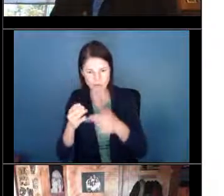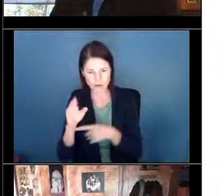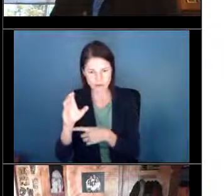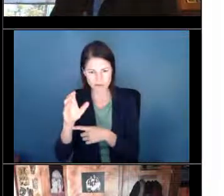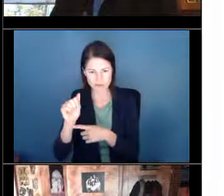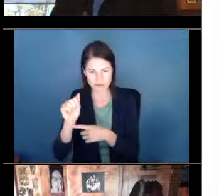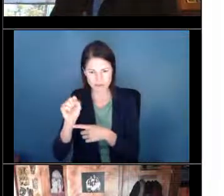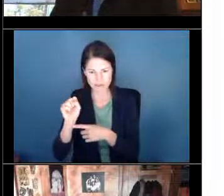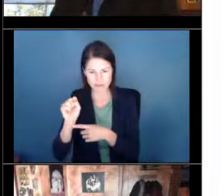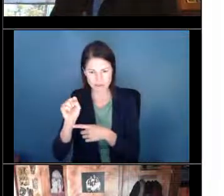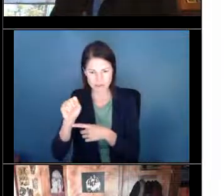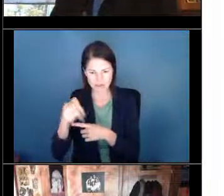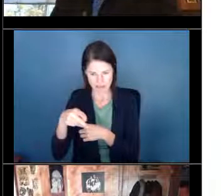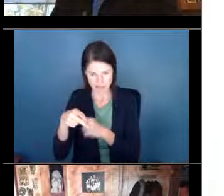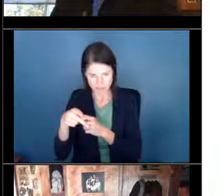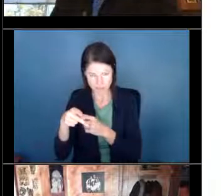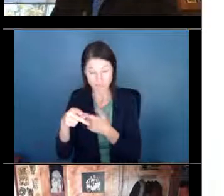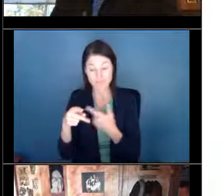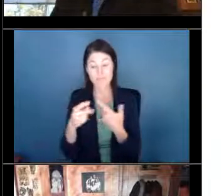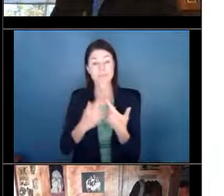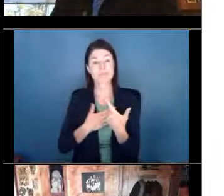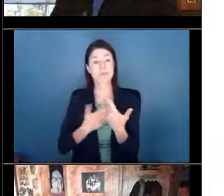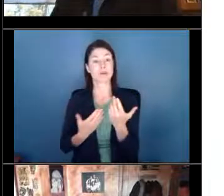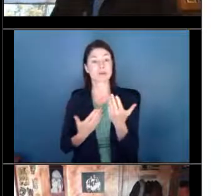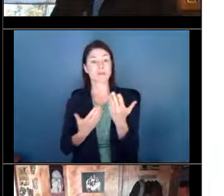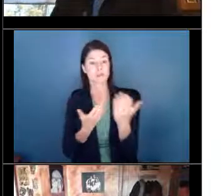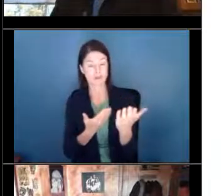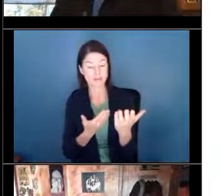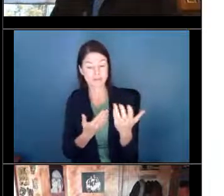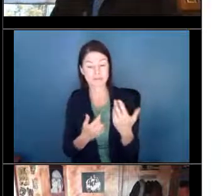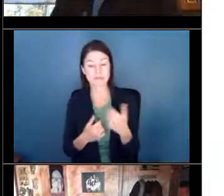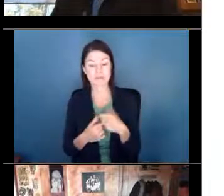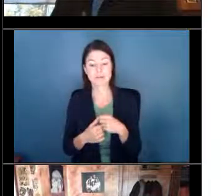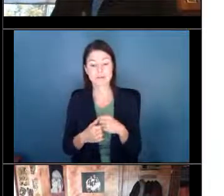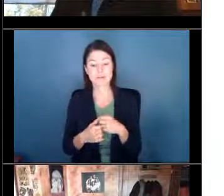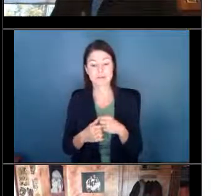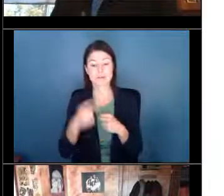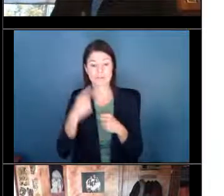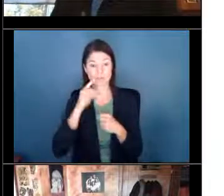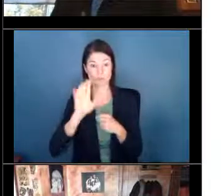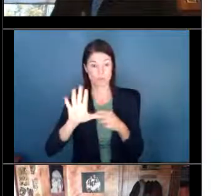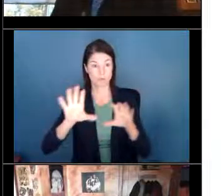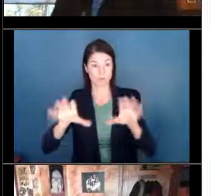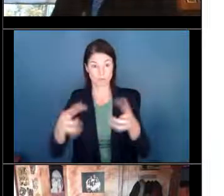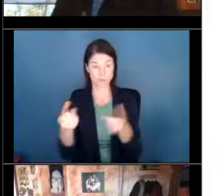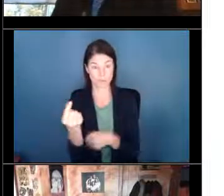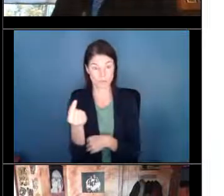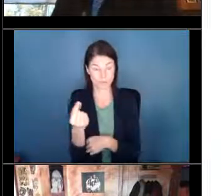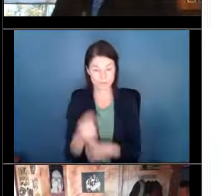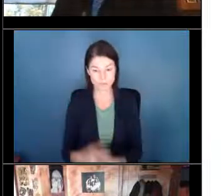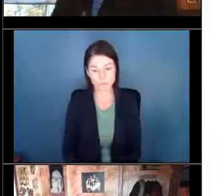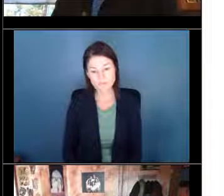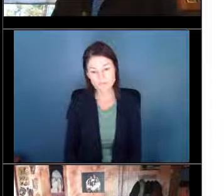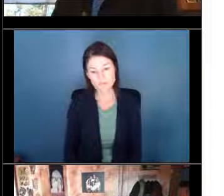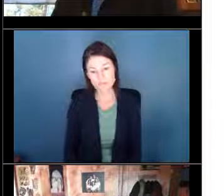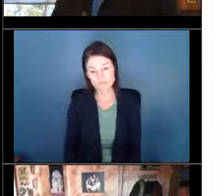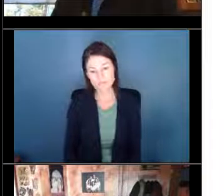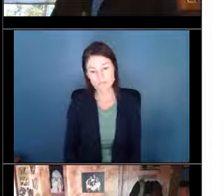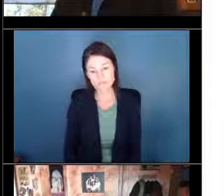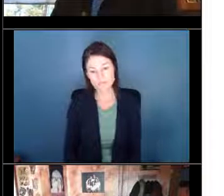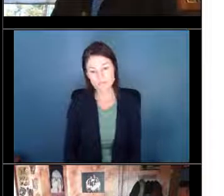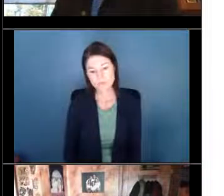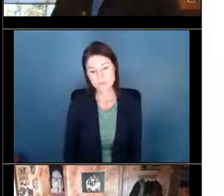Really, I think my recommendation and my request for this group is to really kind of think about what kind of system you